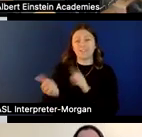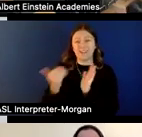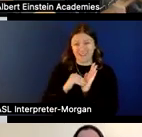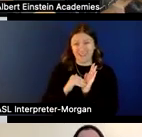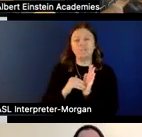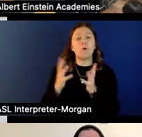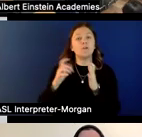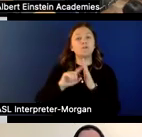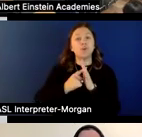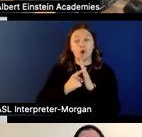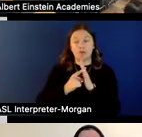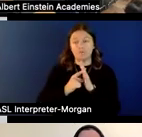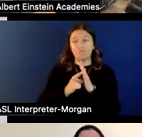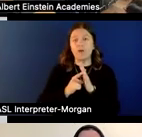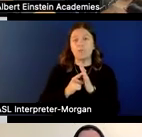from